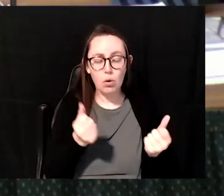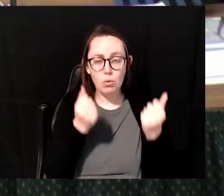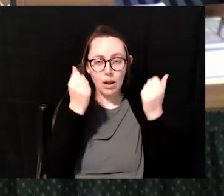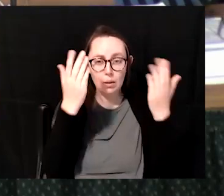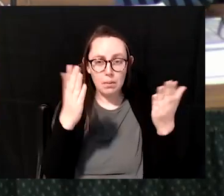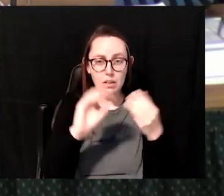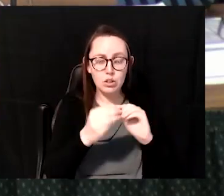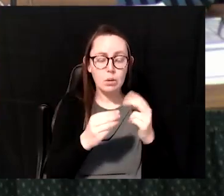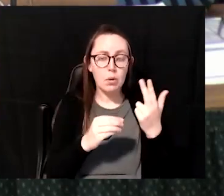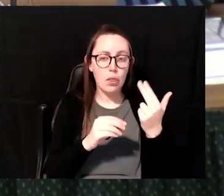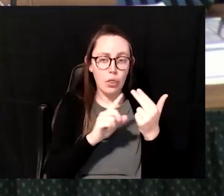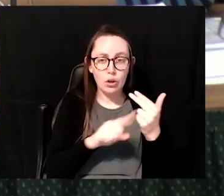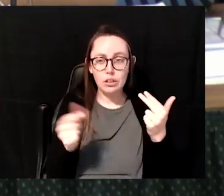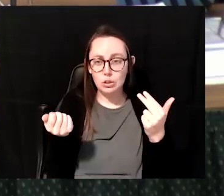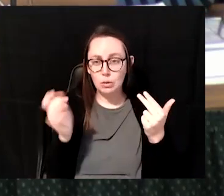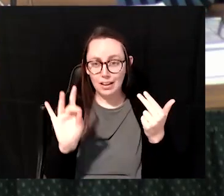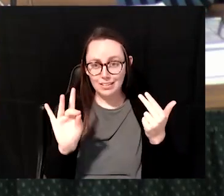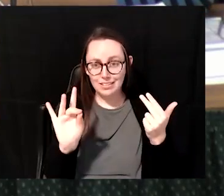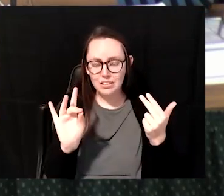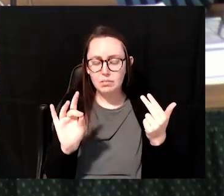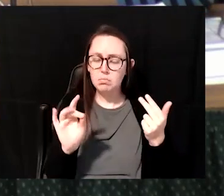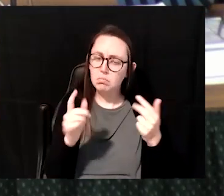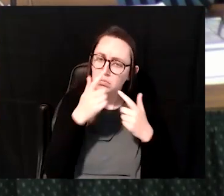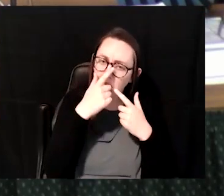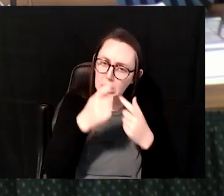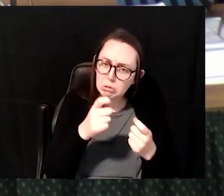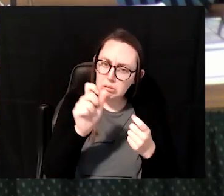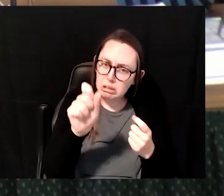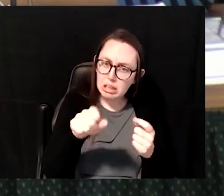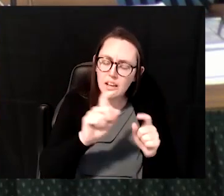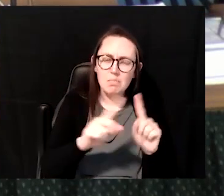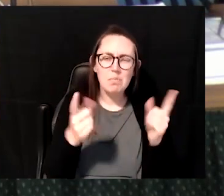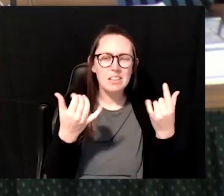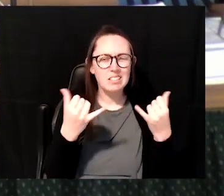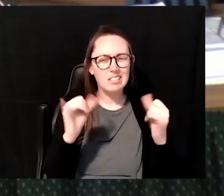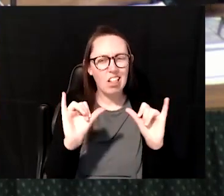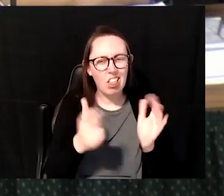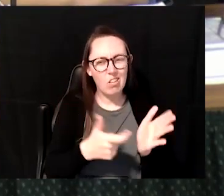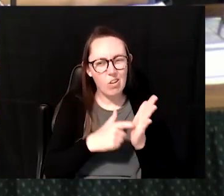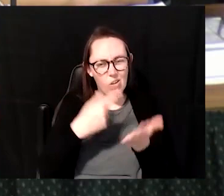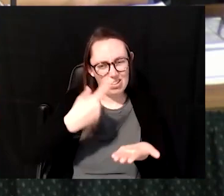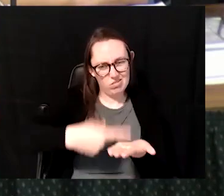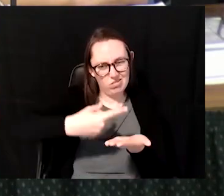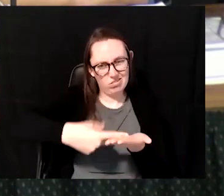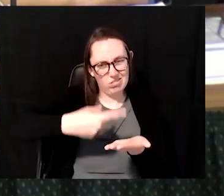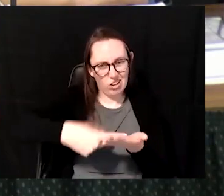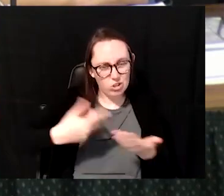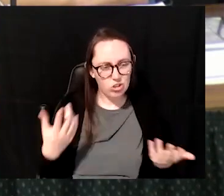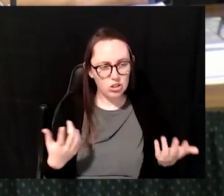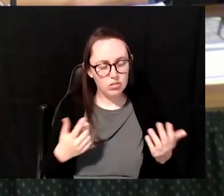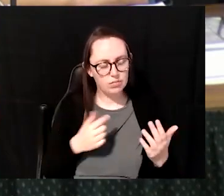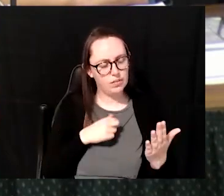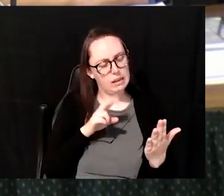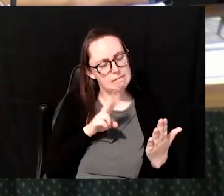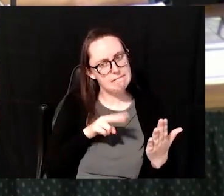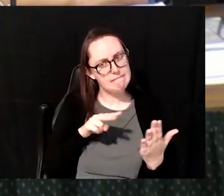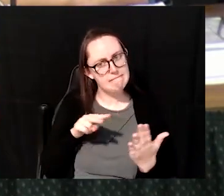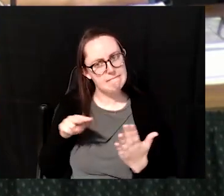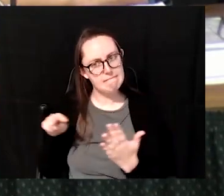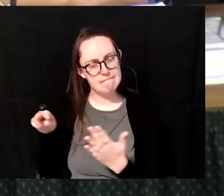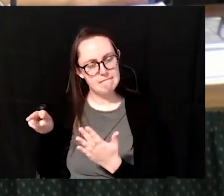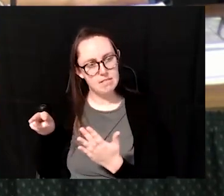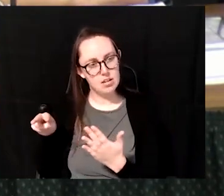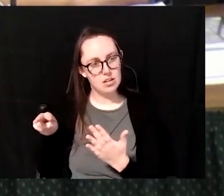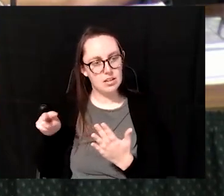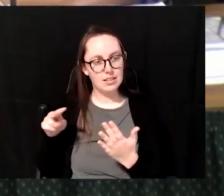interesting ones but they need to be discussed they are all as I read them in my very difficult way